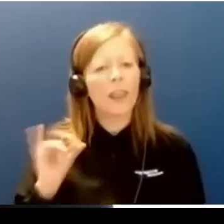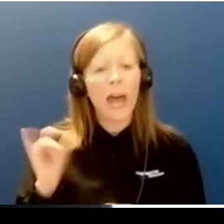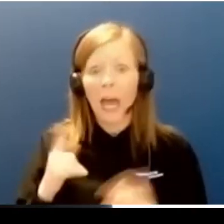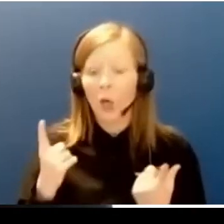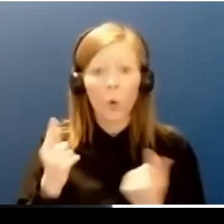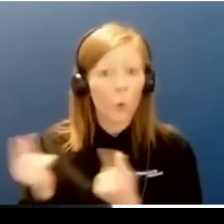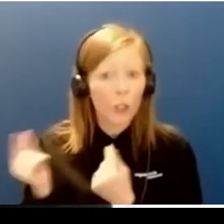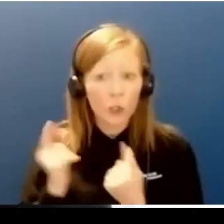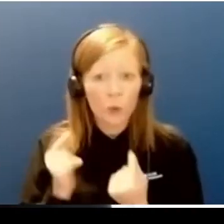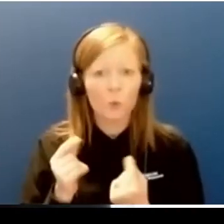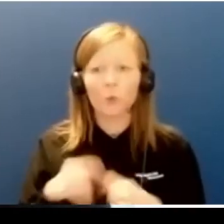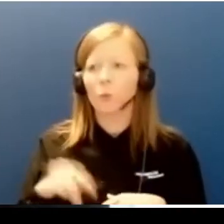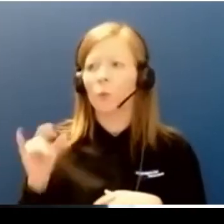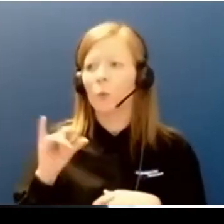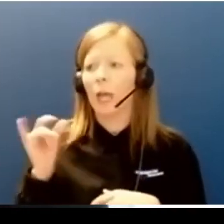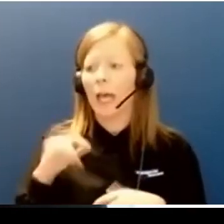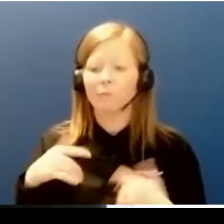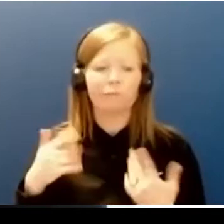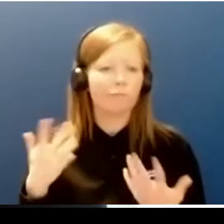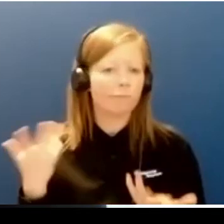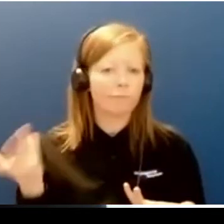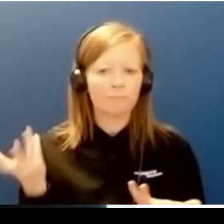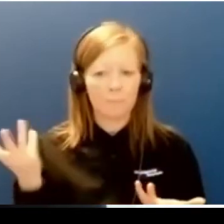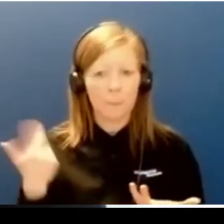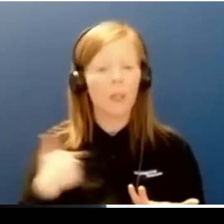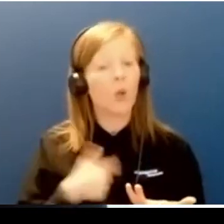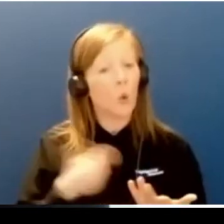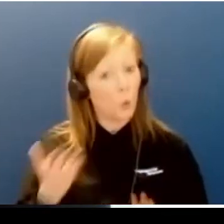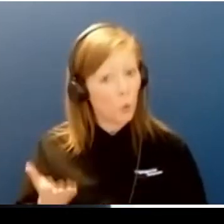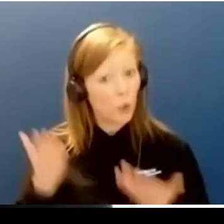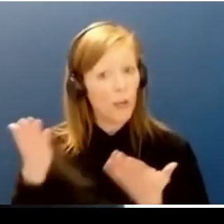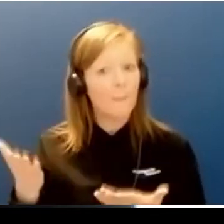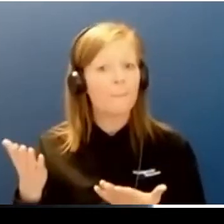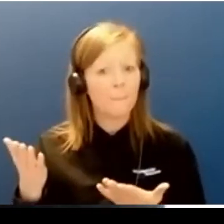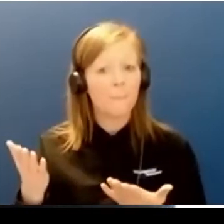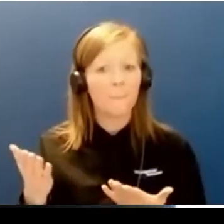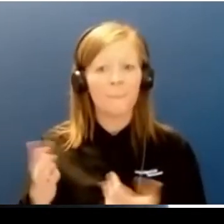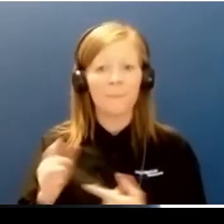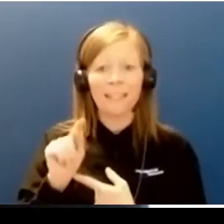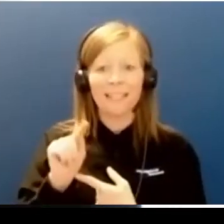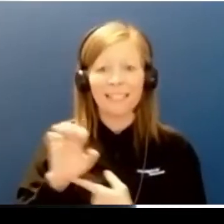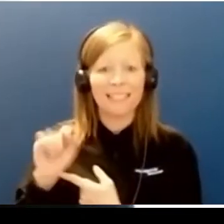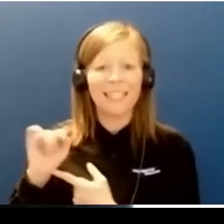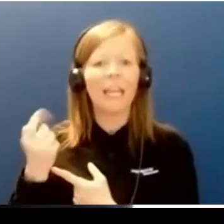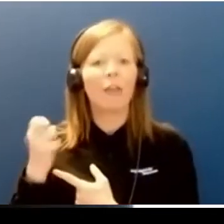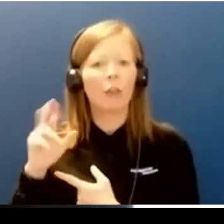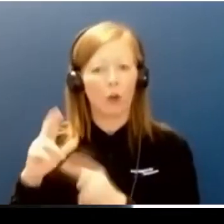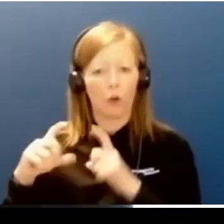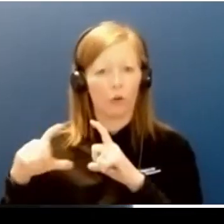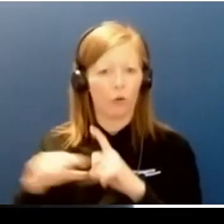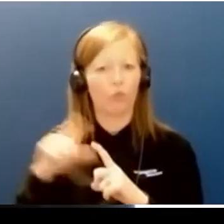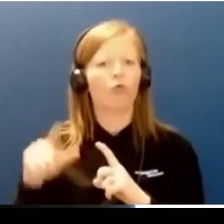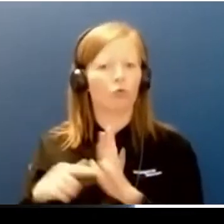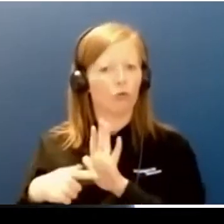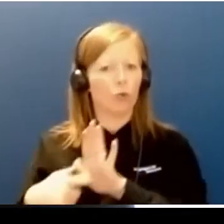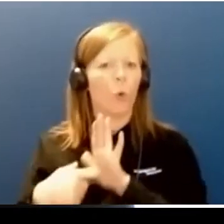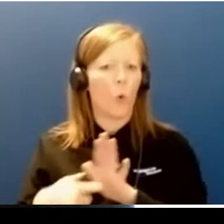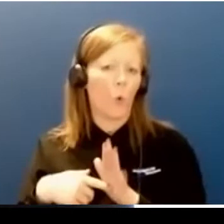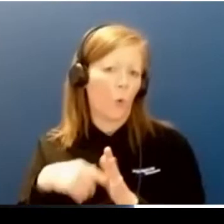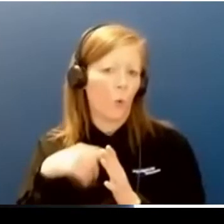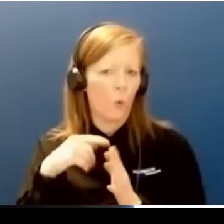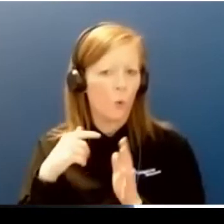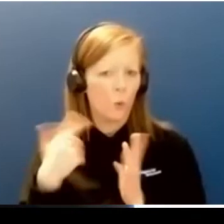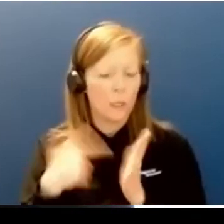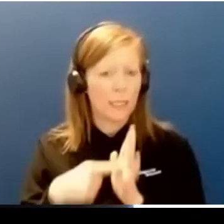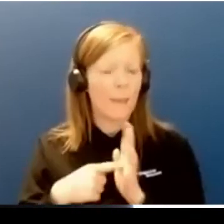at this point, usually we would recommend a teether, and I will show you an example